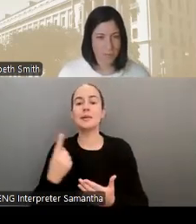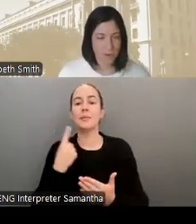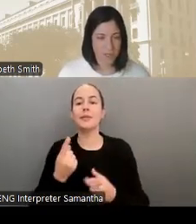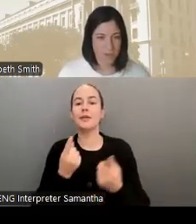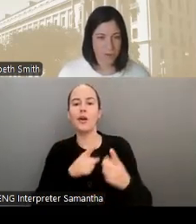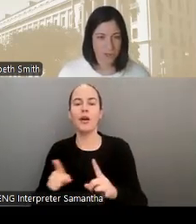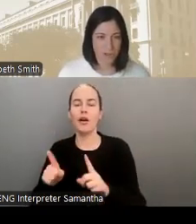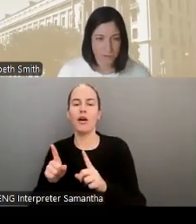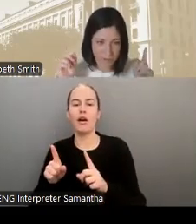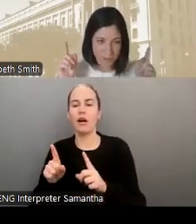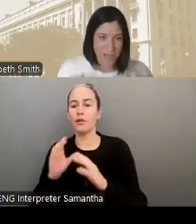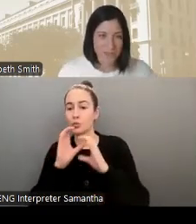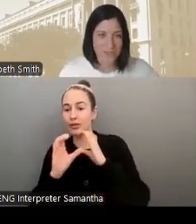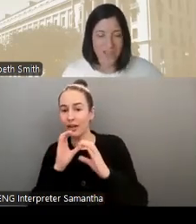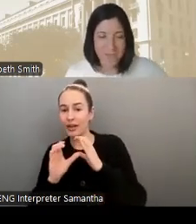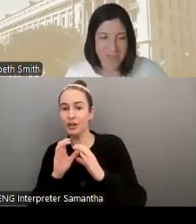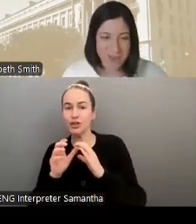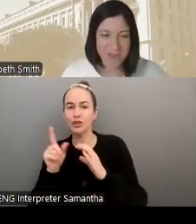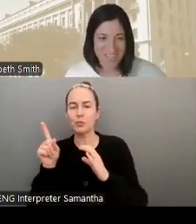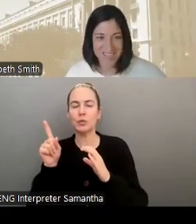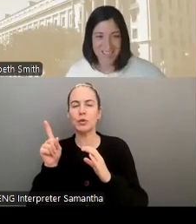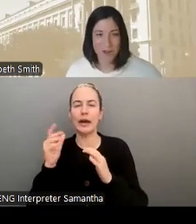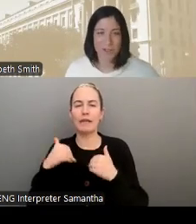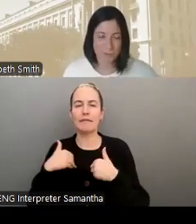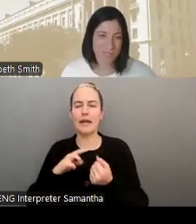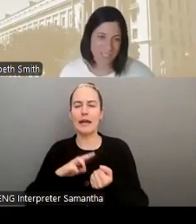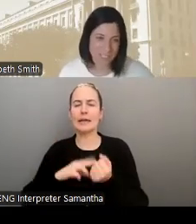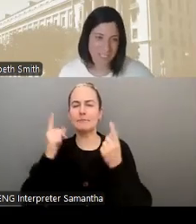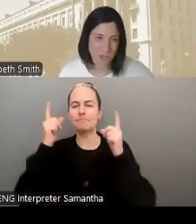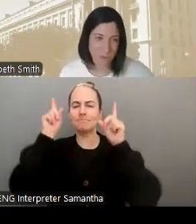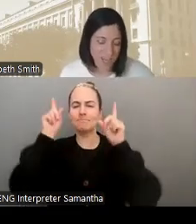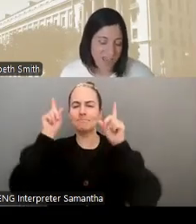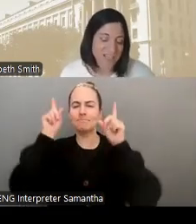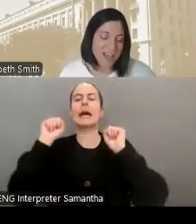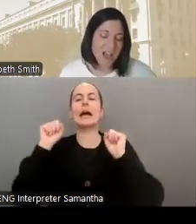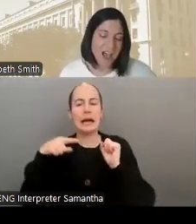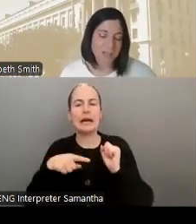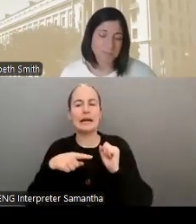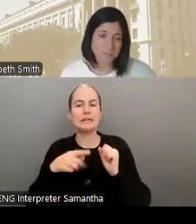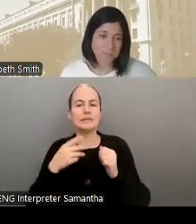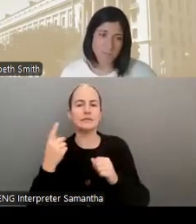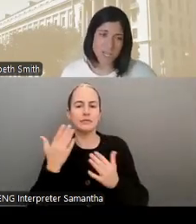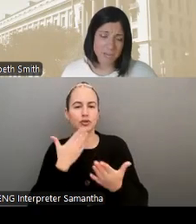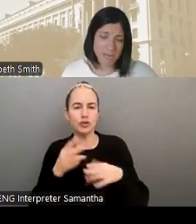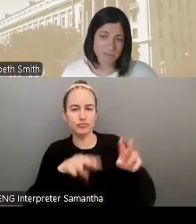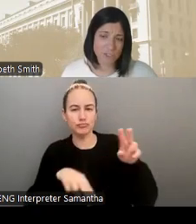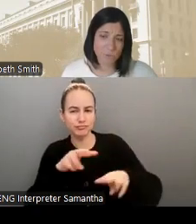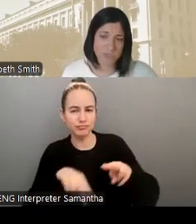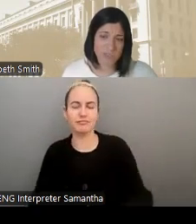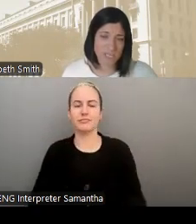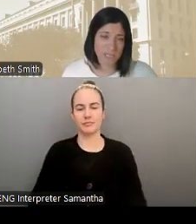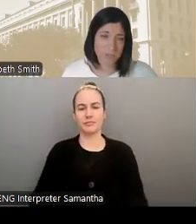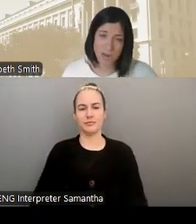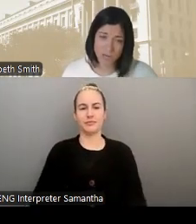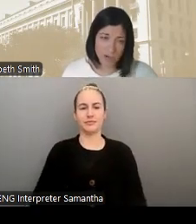you that might put, their little feelers up and make them think that, oh, this might be an entity to go look at. It might have to do